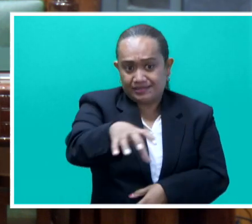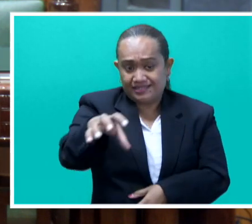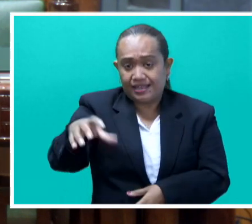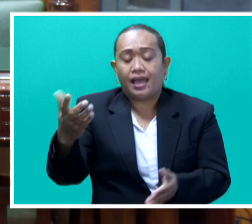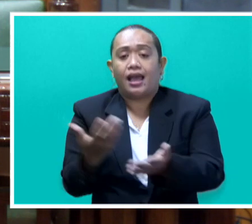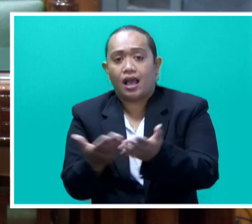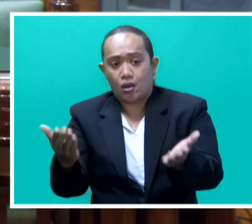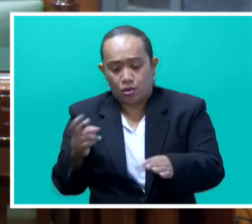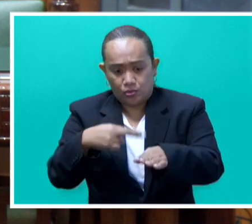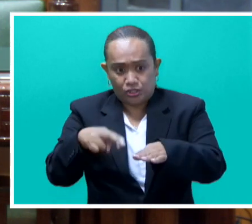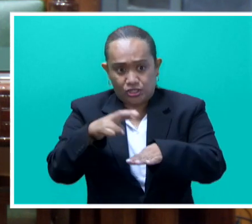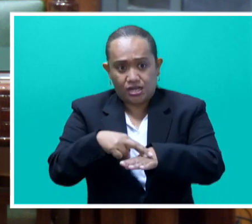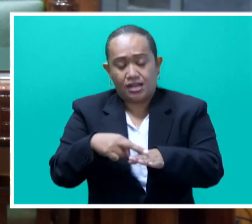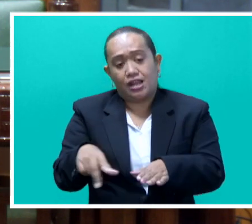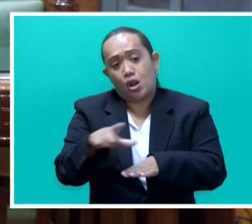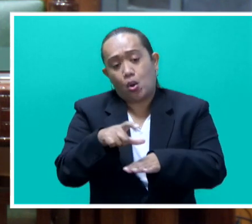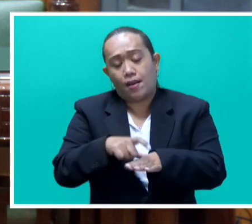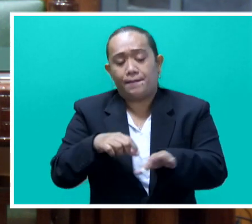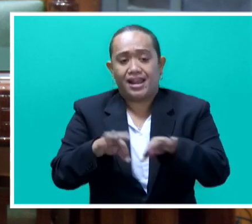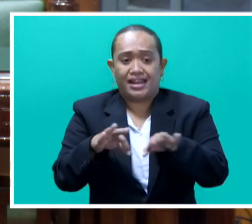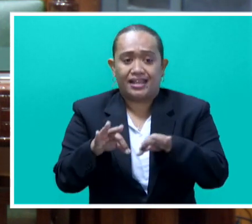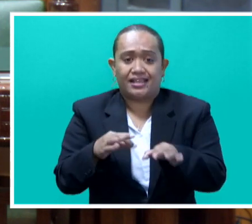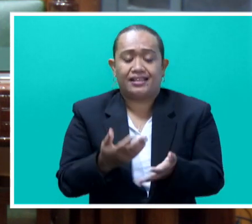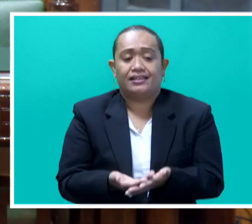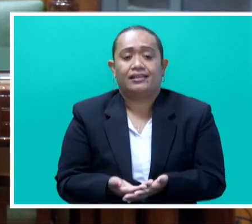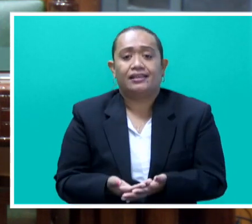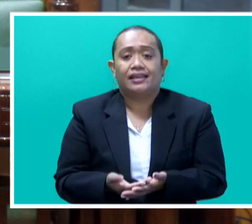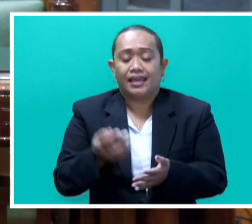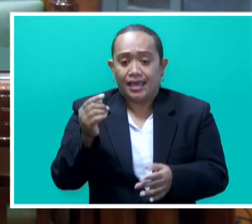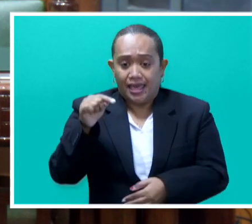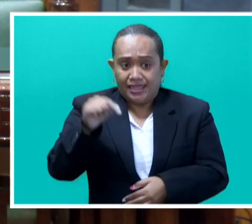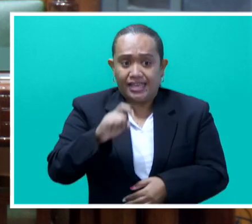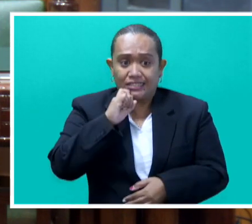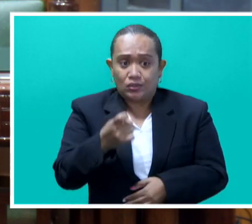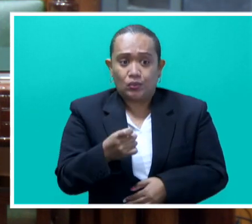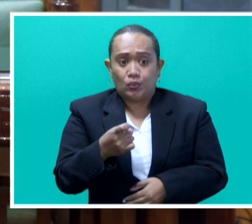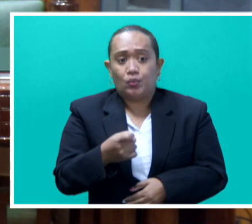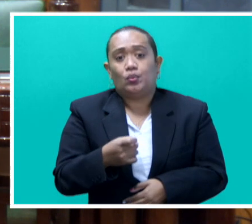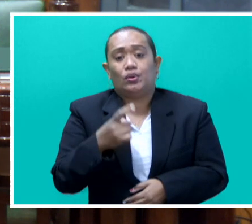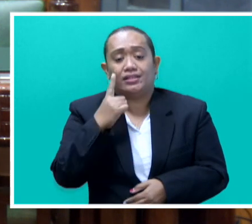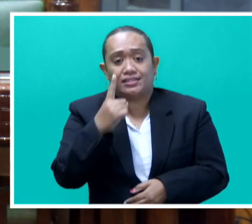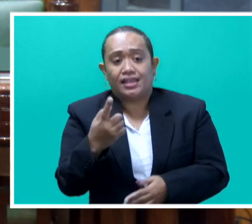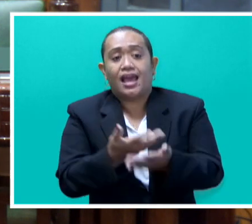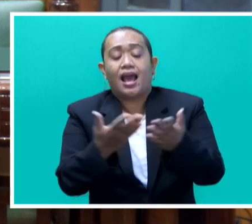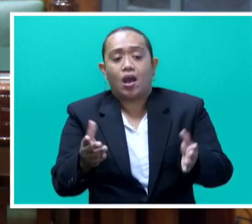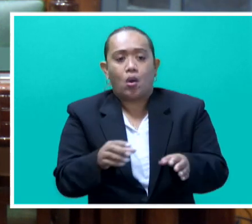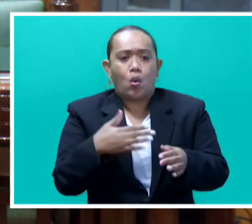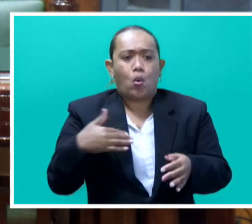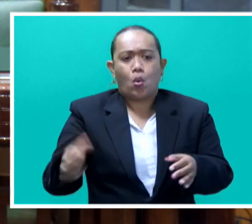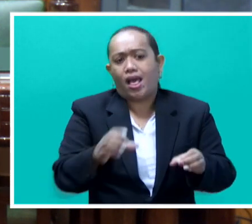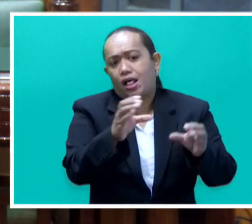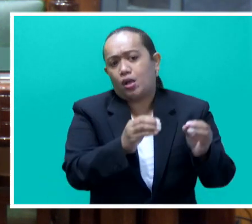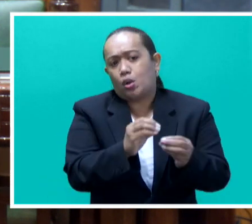planning at district and municipal level. This will facilitate a well-coordinated, holistic national planning with